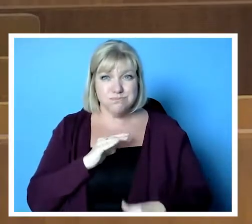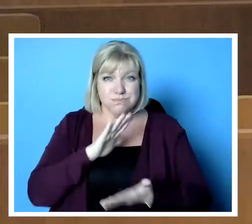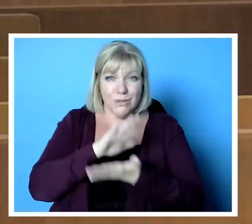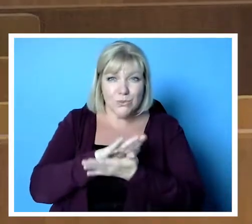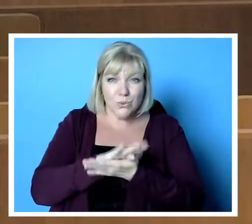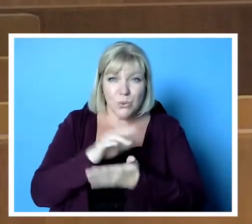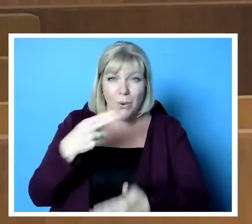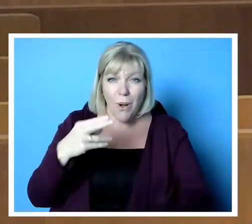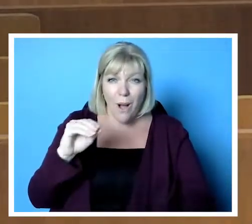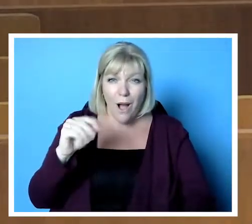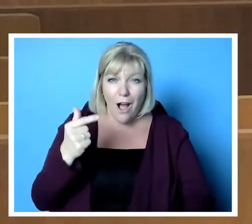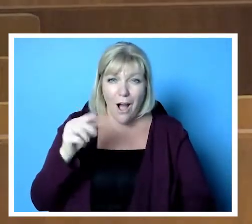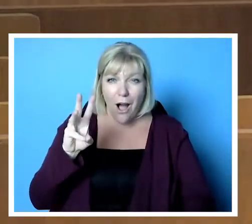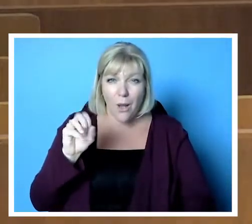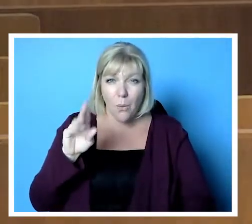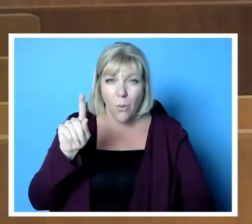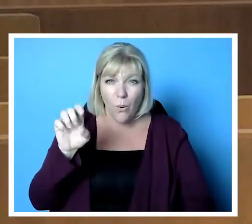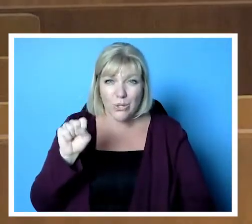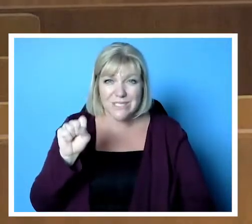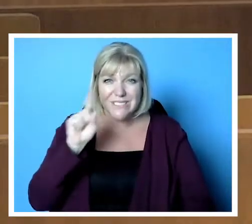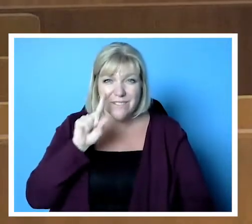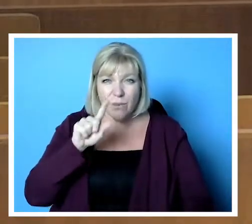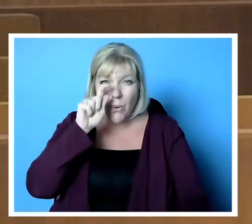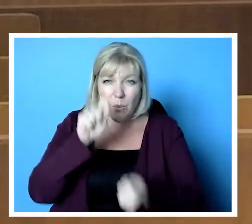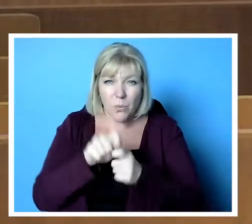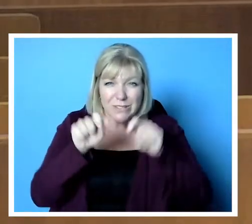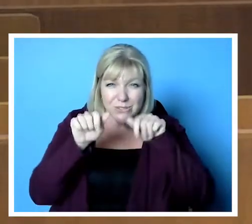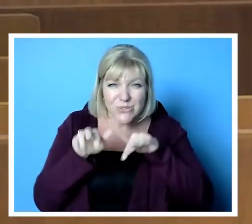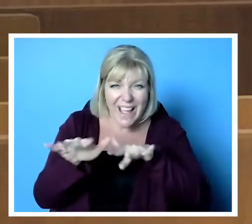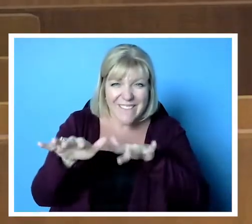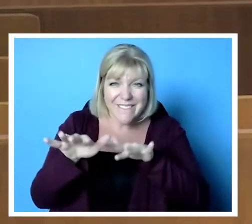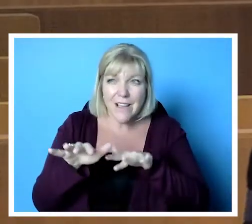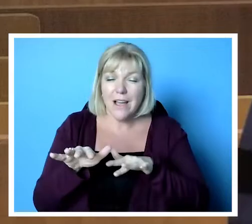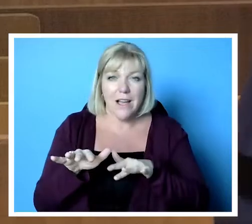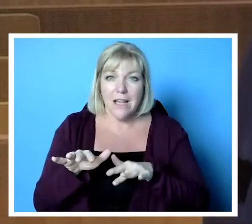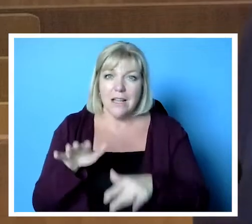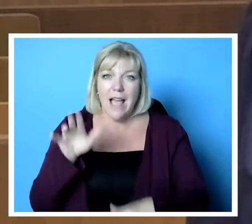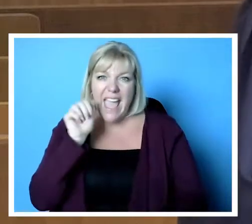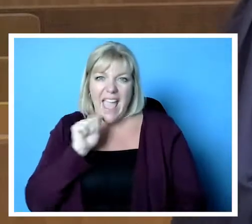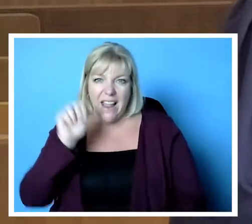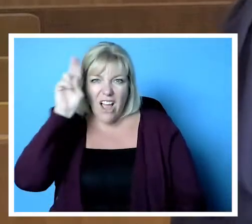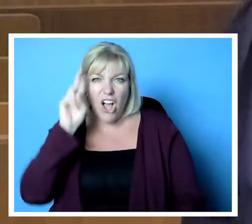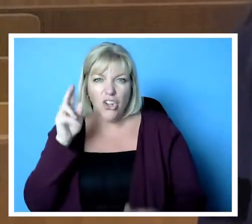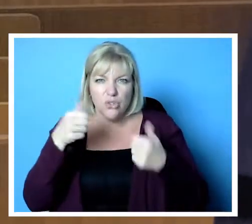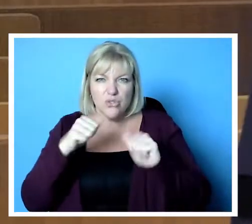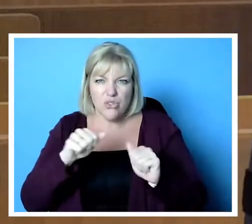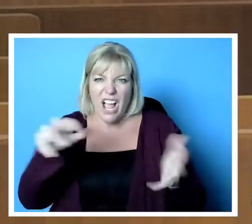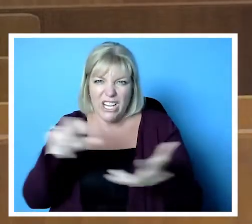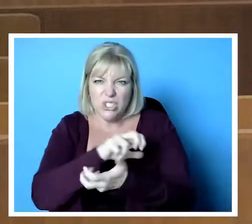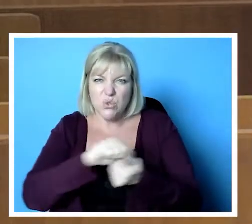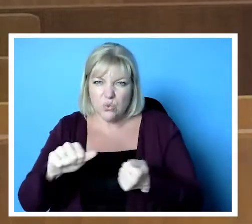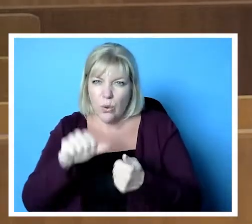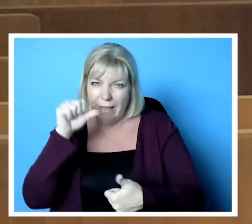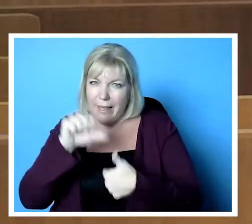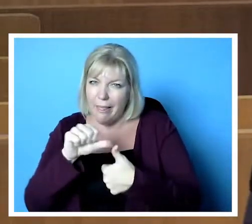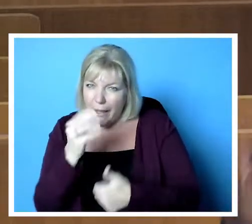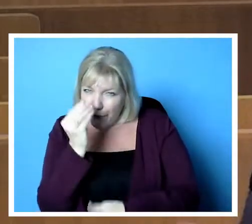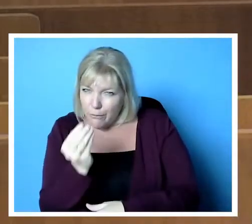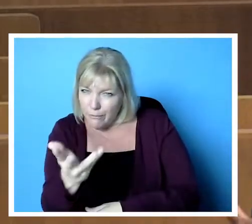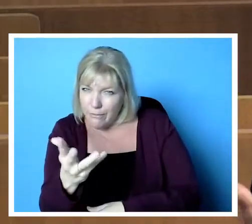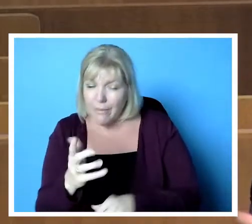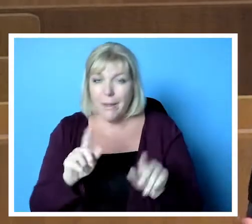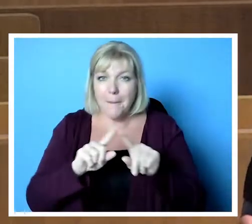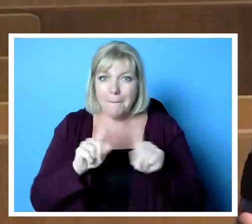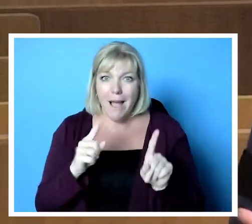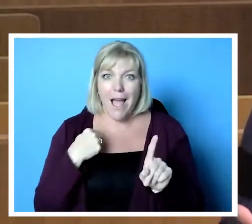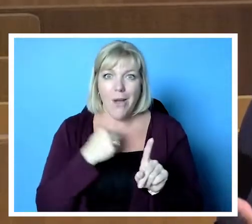Witchcraft and Wizardry, despite his aunt and uncle's many attempts to destroy that invitation, we are